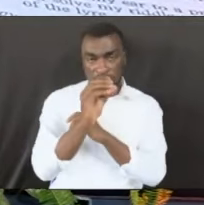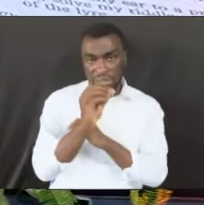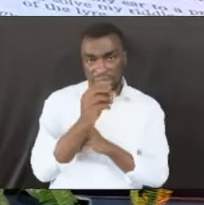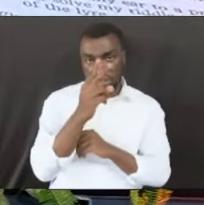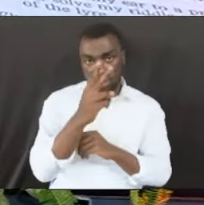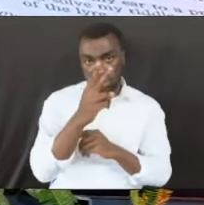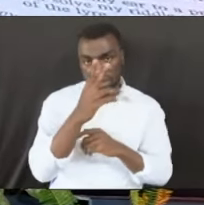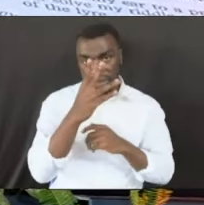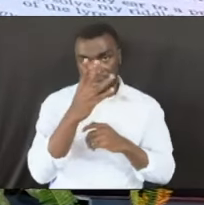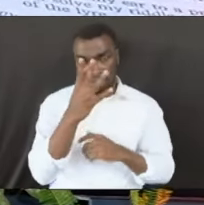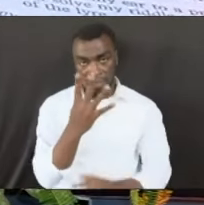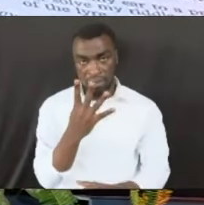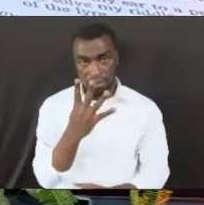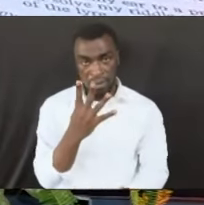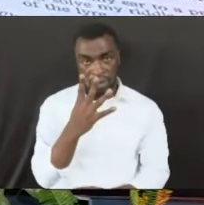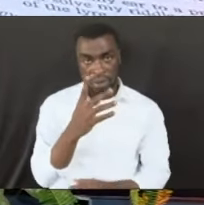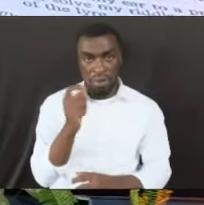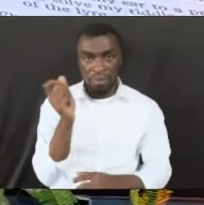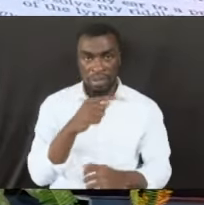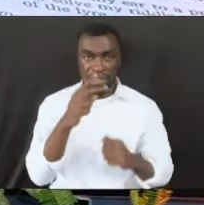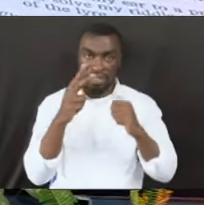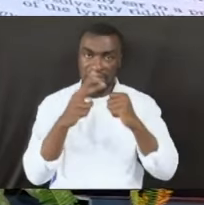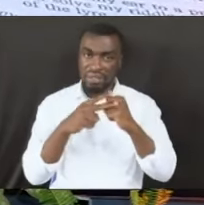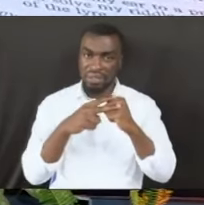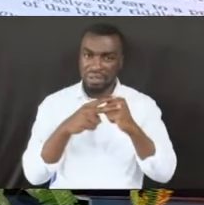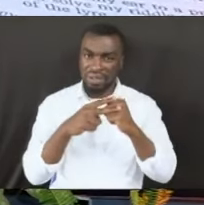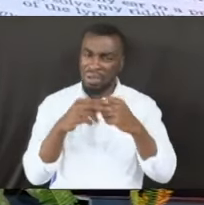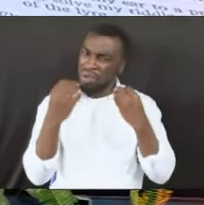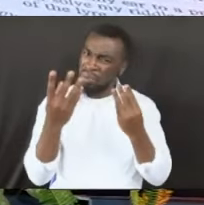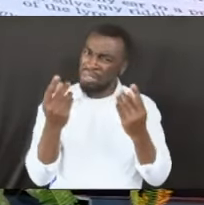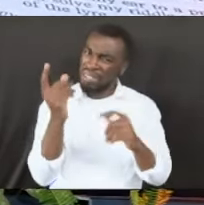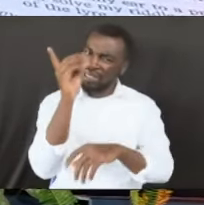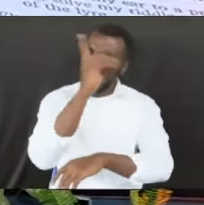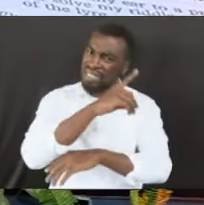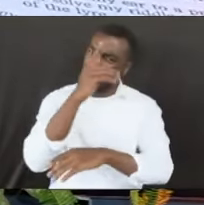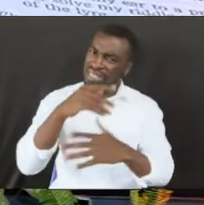2024, July. How many days later?